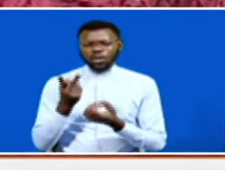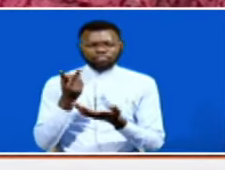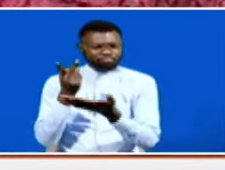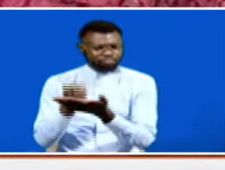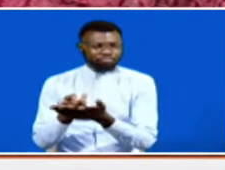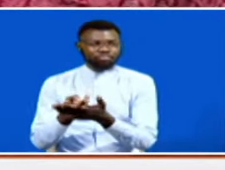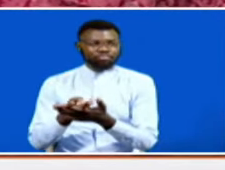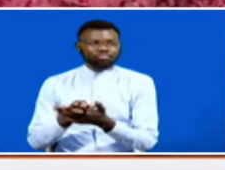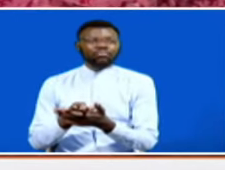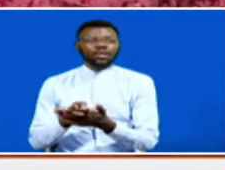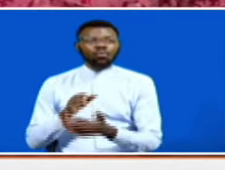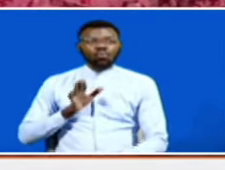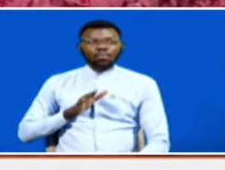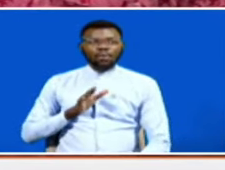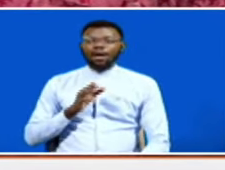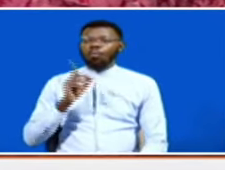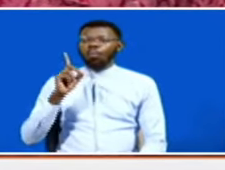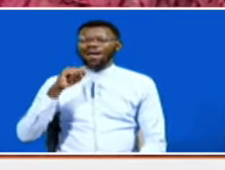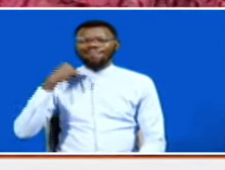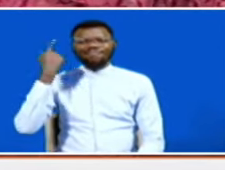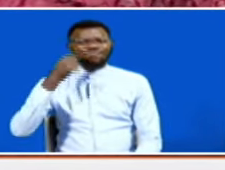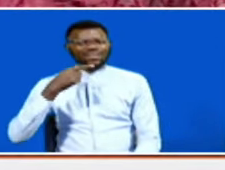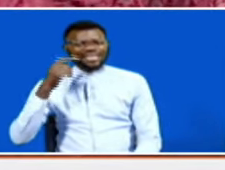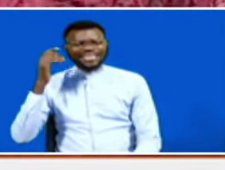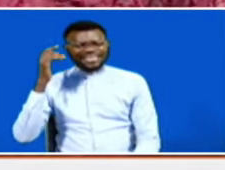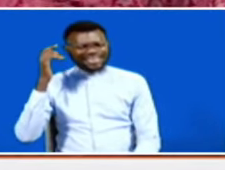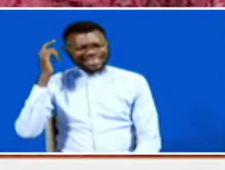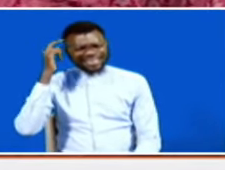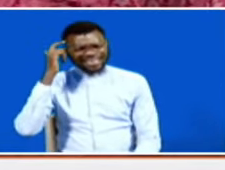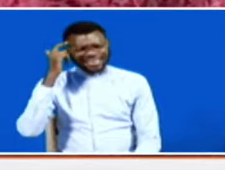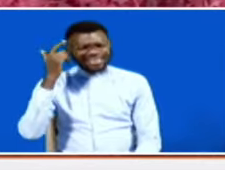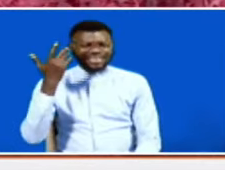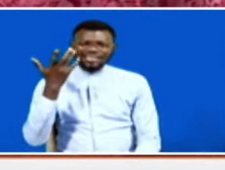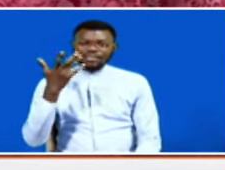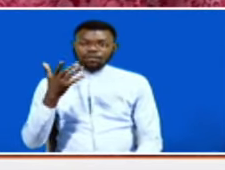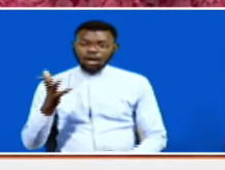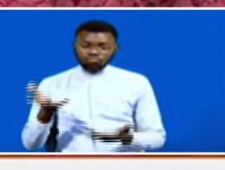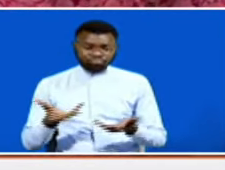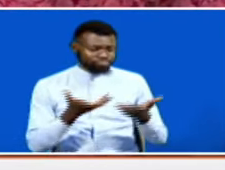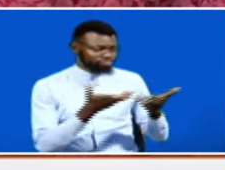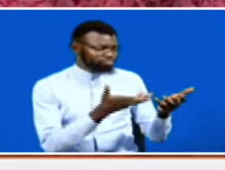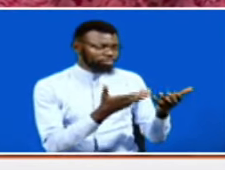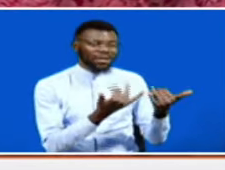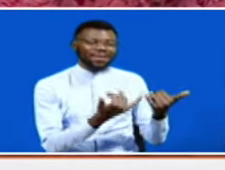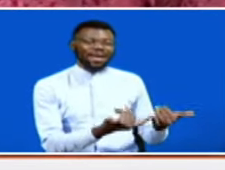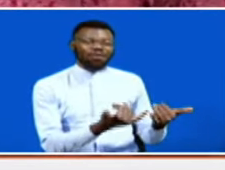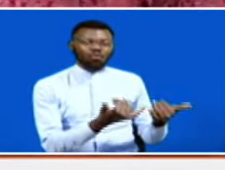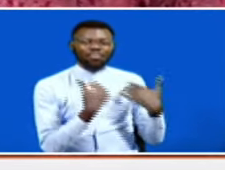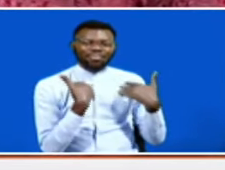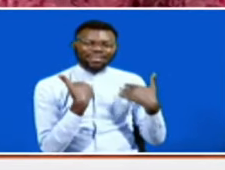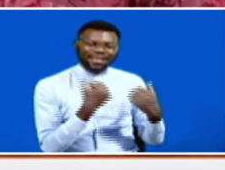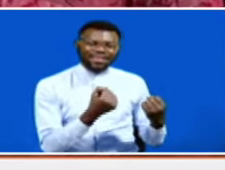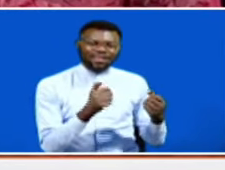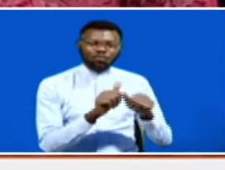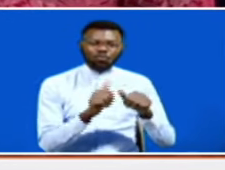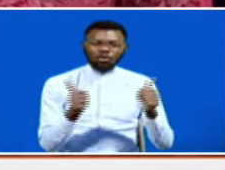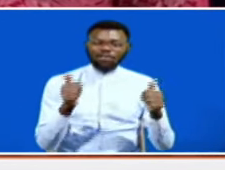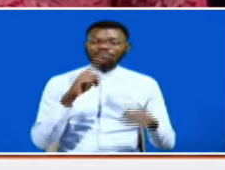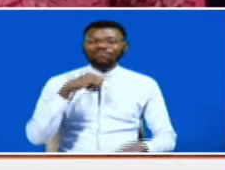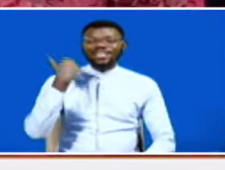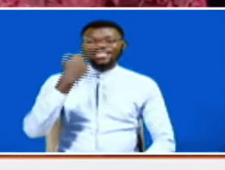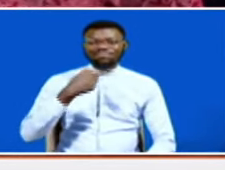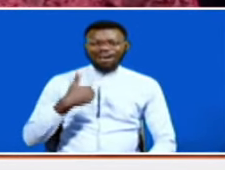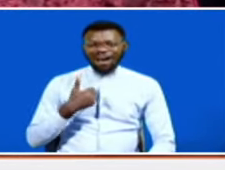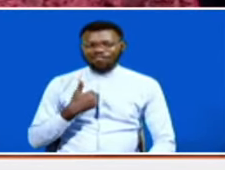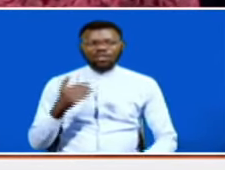of the patients had multiple facial injuries and has been taken to theater for debridement, and the patient is now stable. The facial bruises and